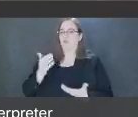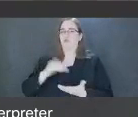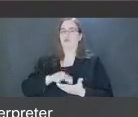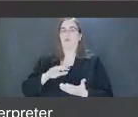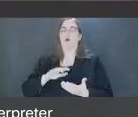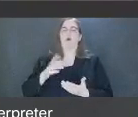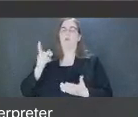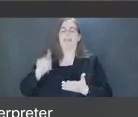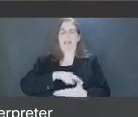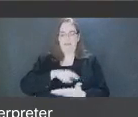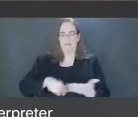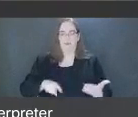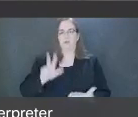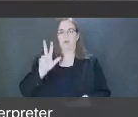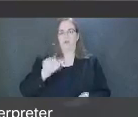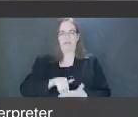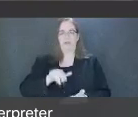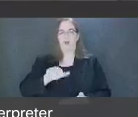we canceled